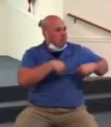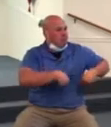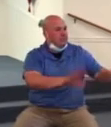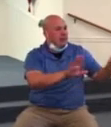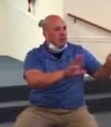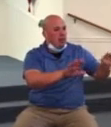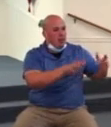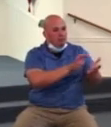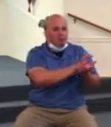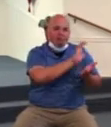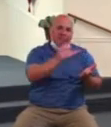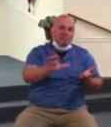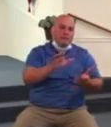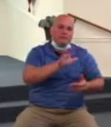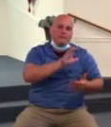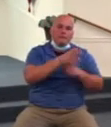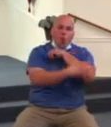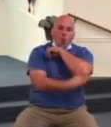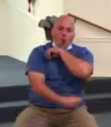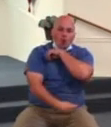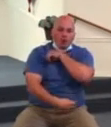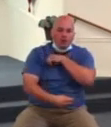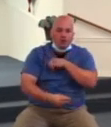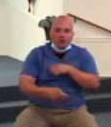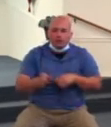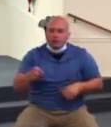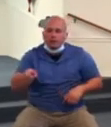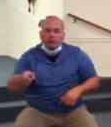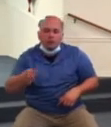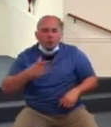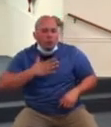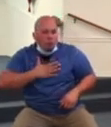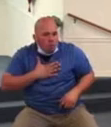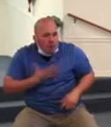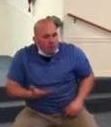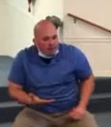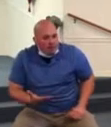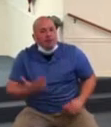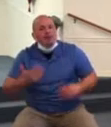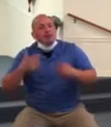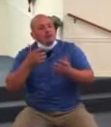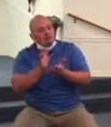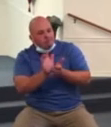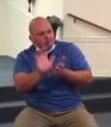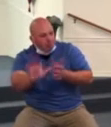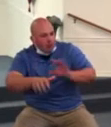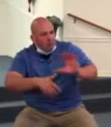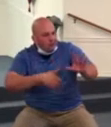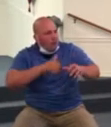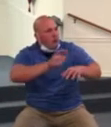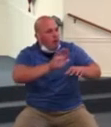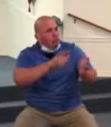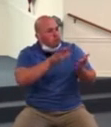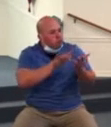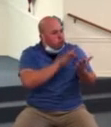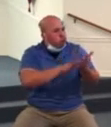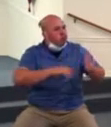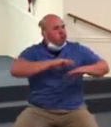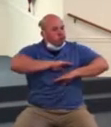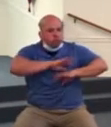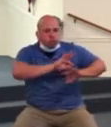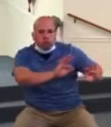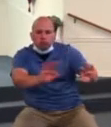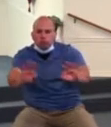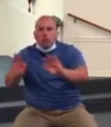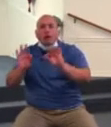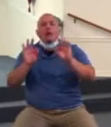but Zacchaeus gladly gives it away in order to be the man God wants him to be.